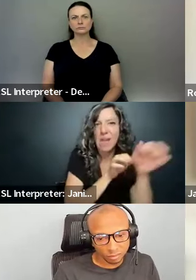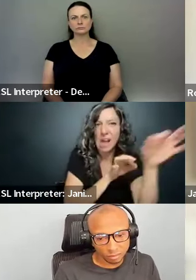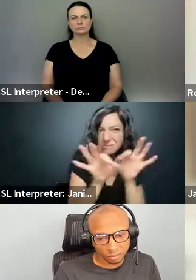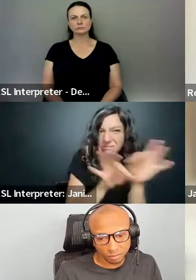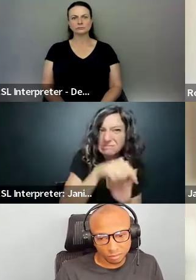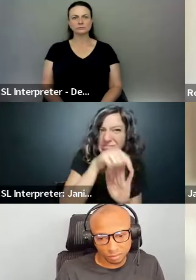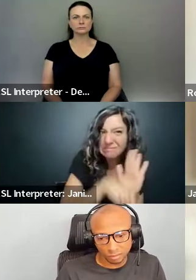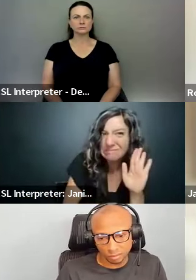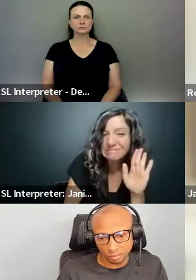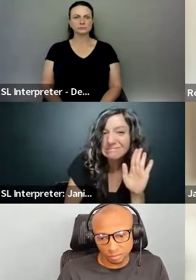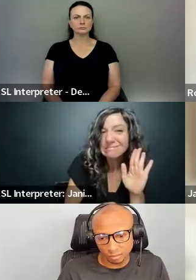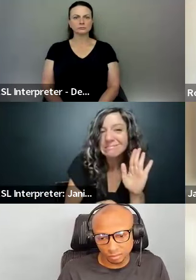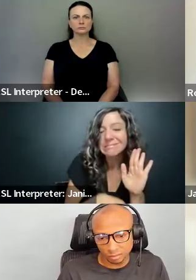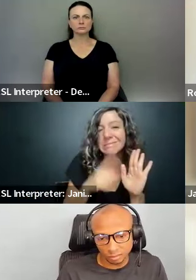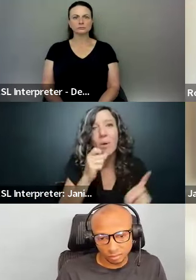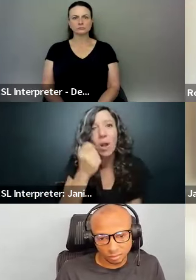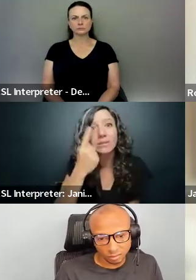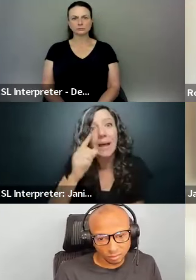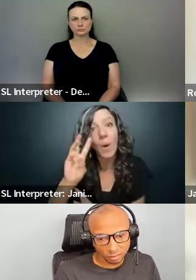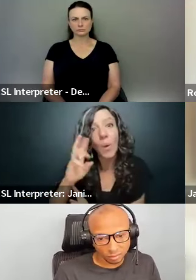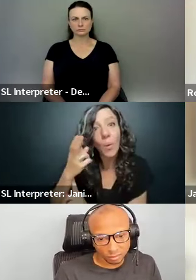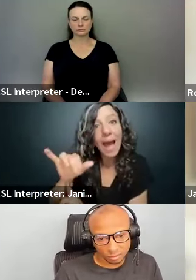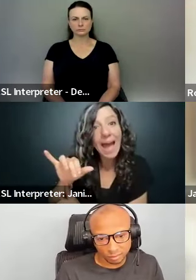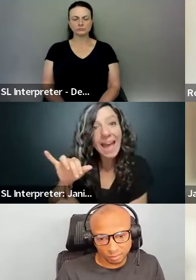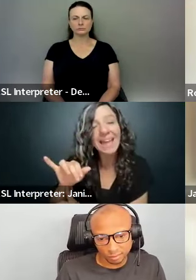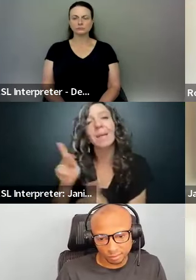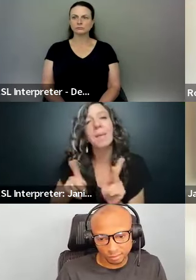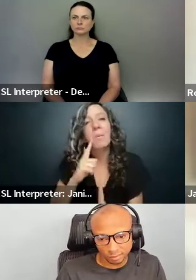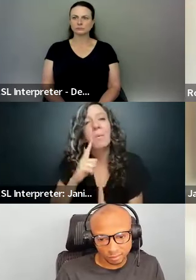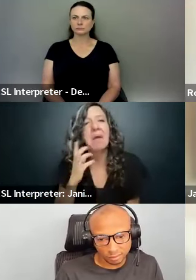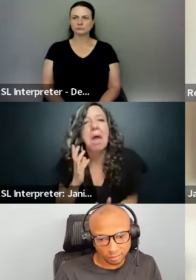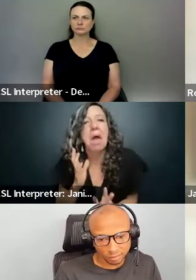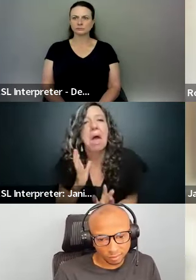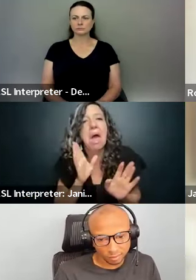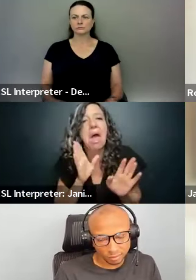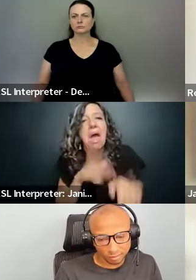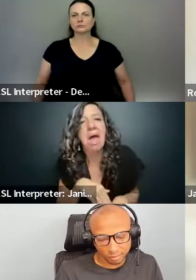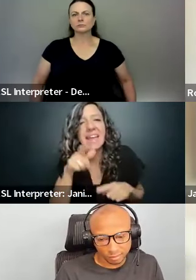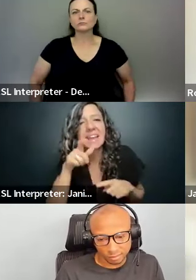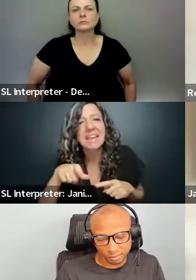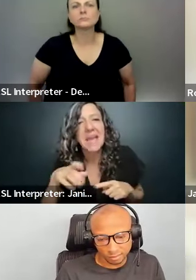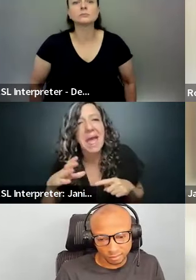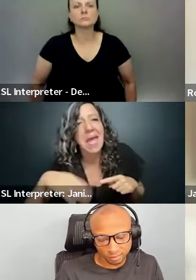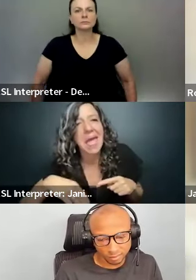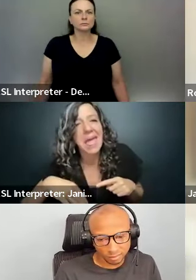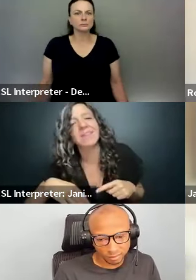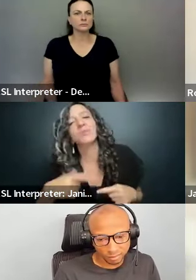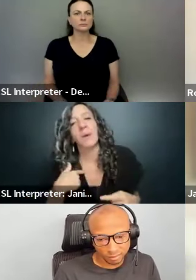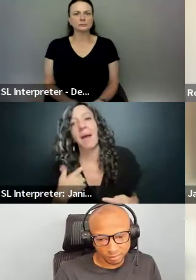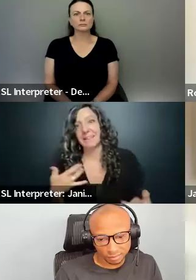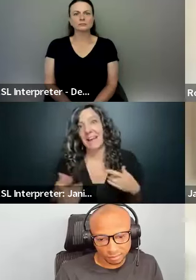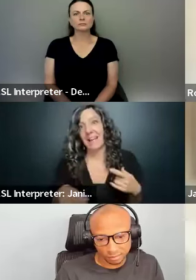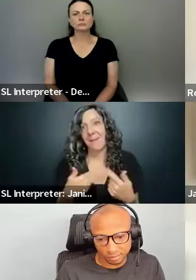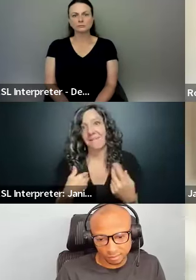understanding, because if people don't understand it, then they may just think like, oh, it's not as necessary and so on. So I'm really excited. Yeah, so